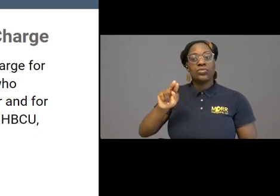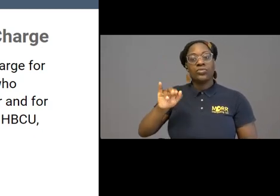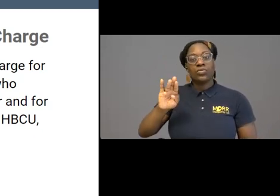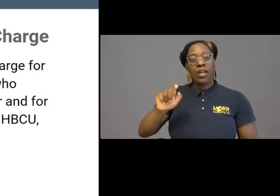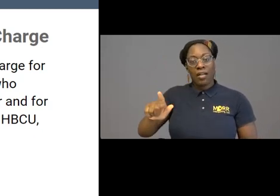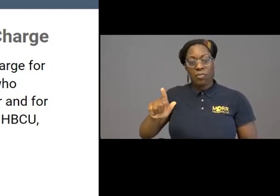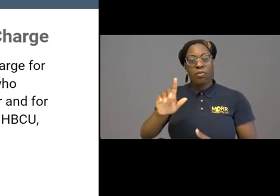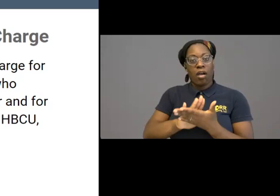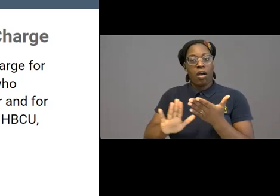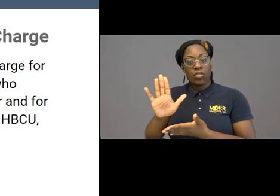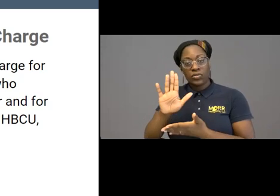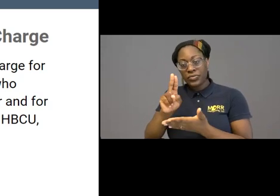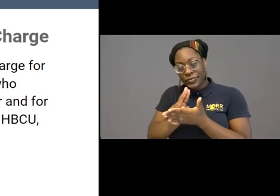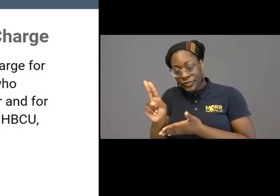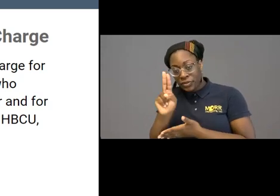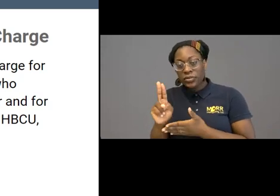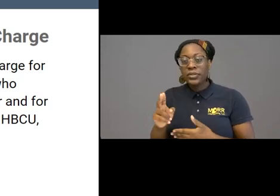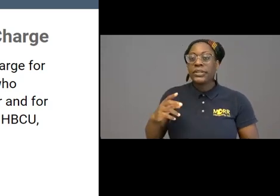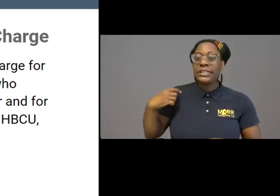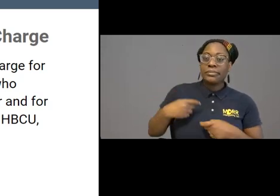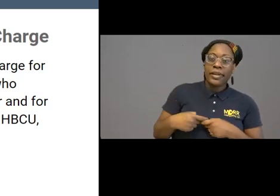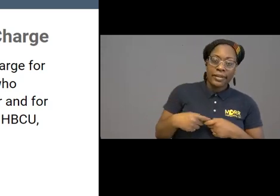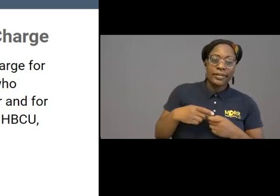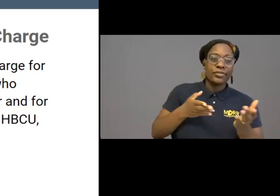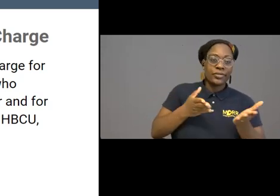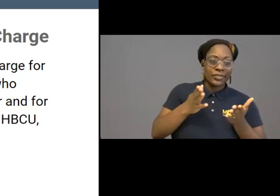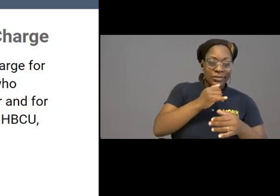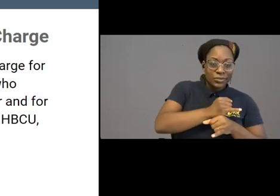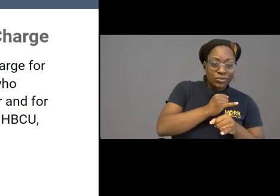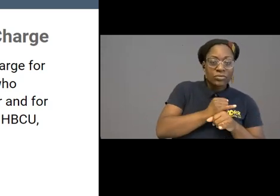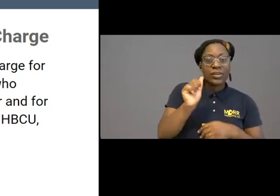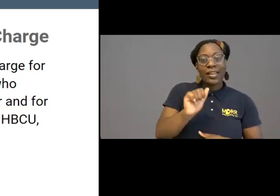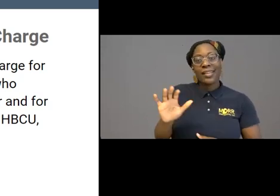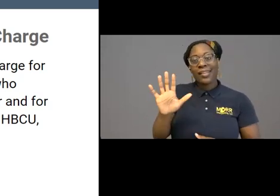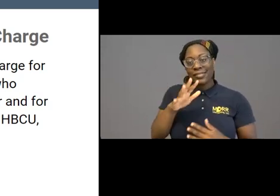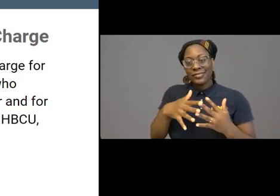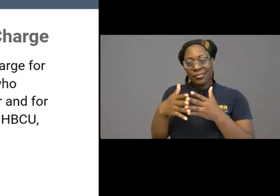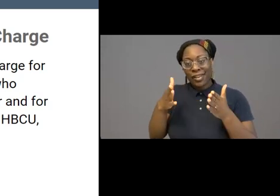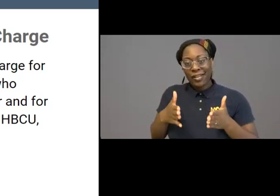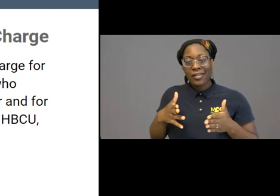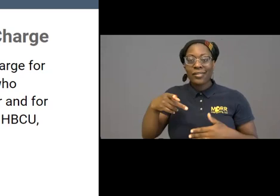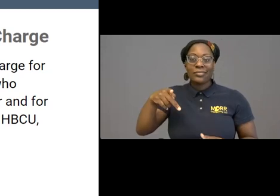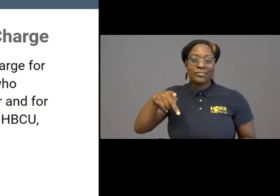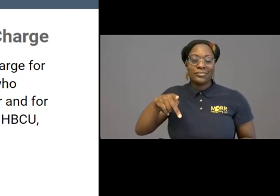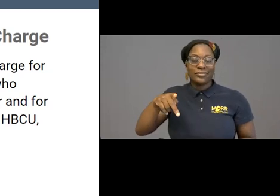Asian American and Pacific Islander-serving institution. You can become a member by going to